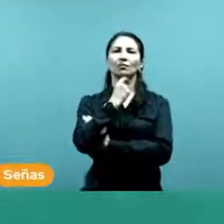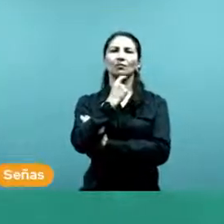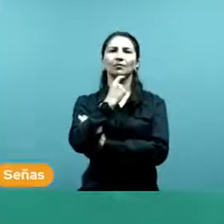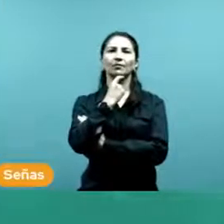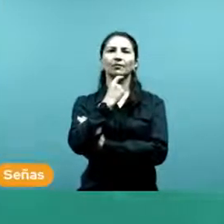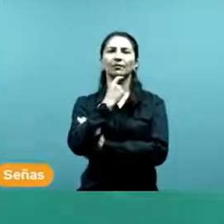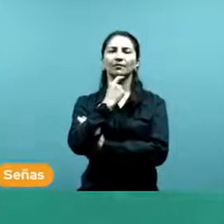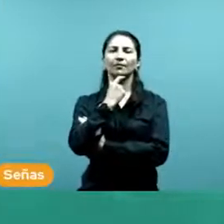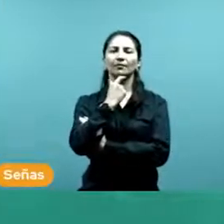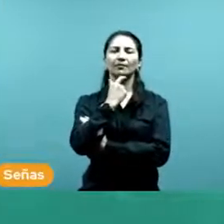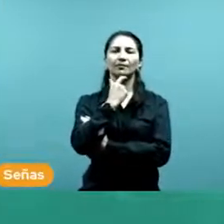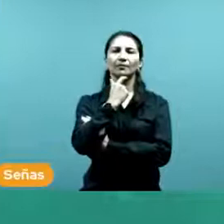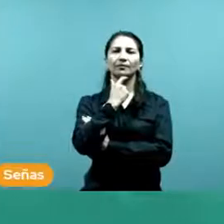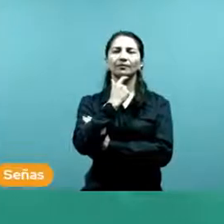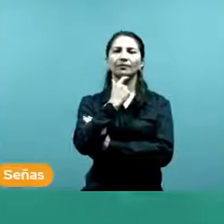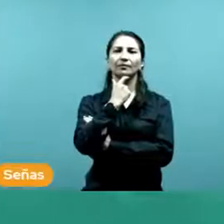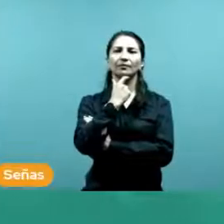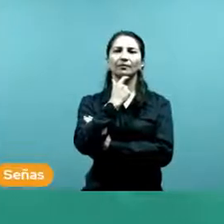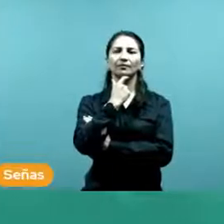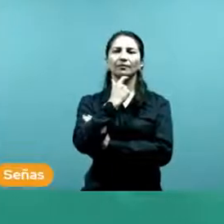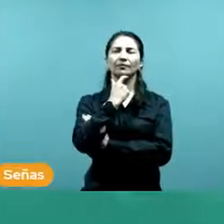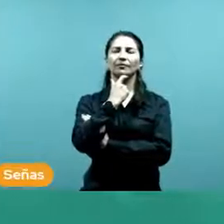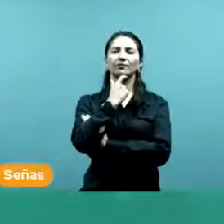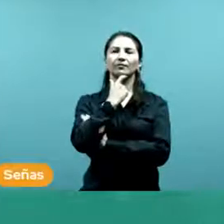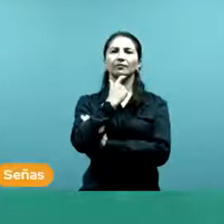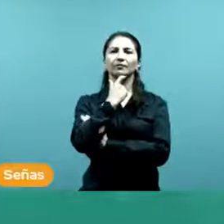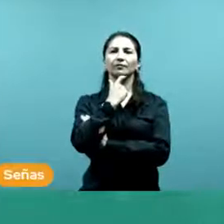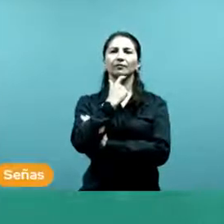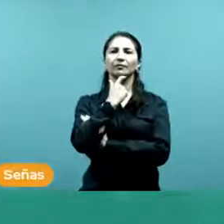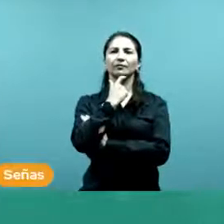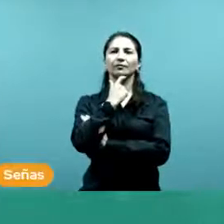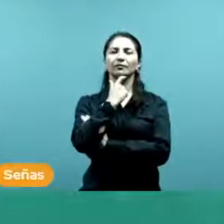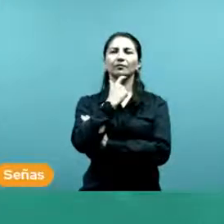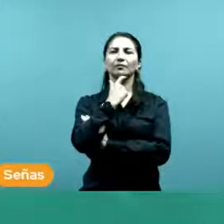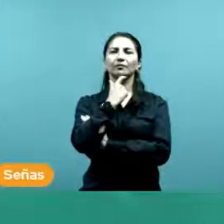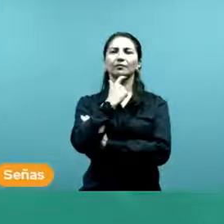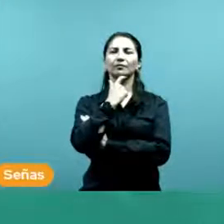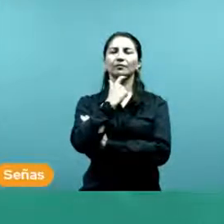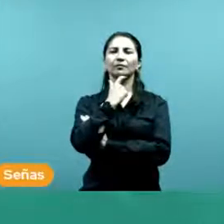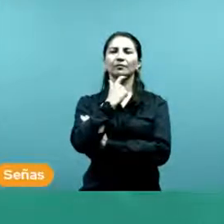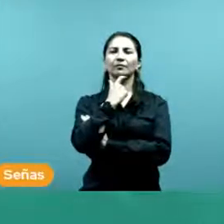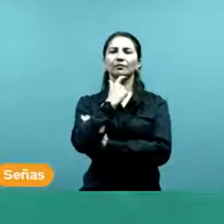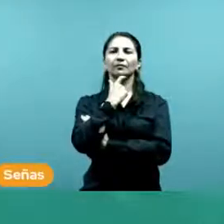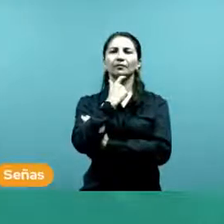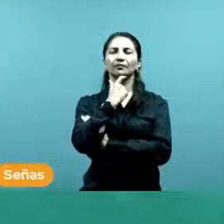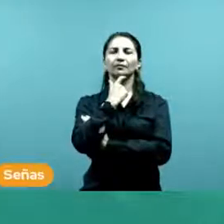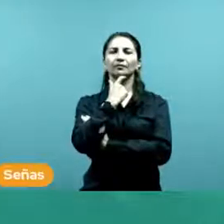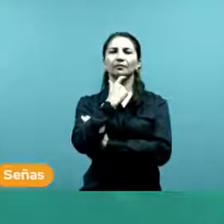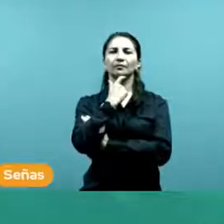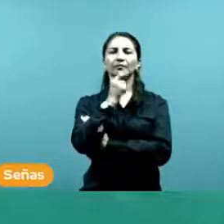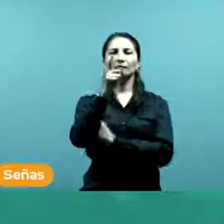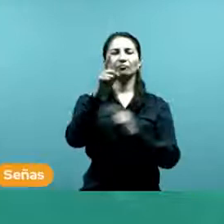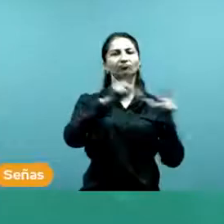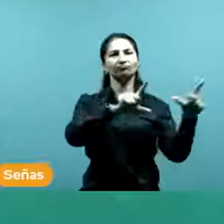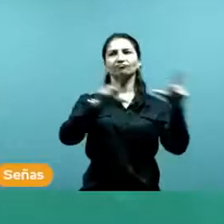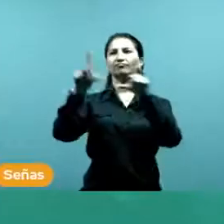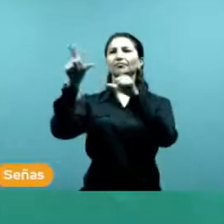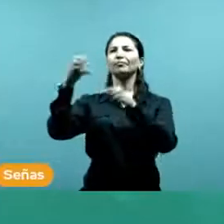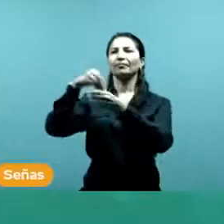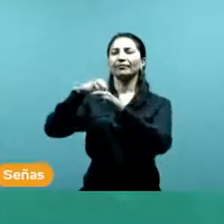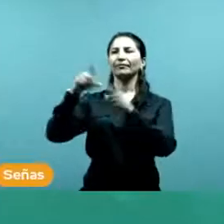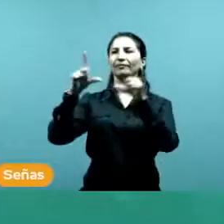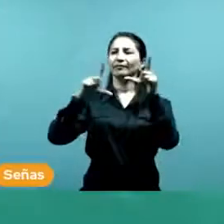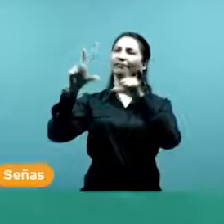was later presented in the city hall of the town, and people in the town could also learn about the history